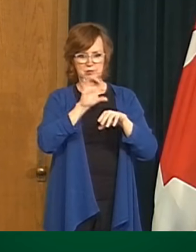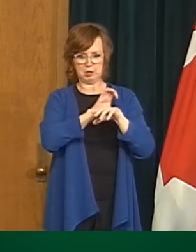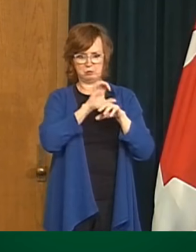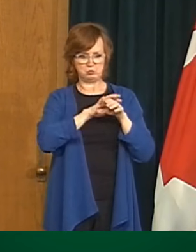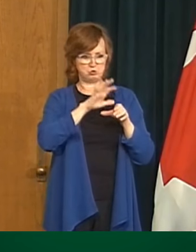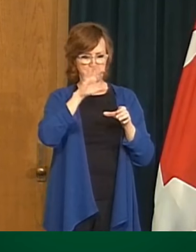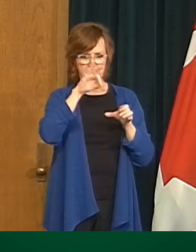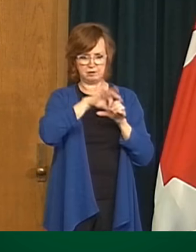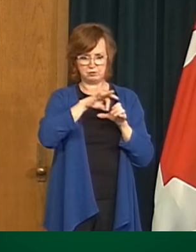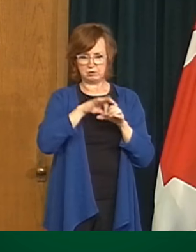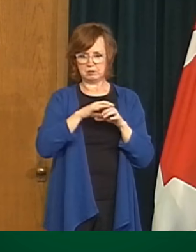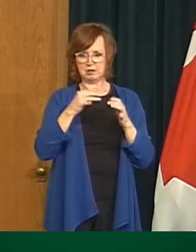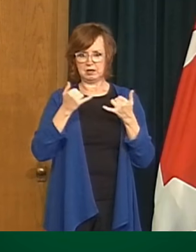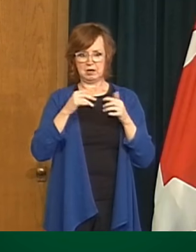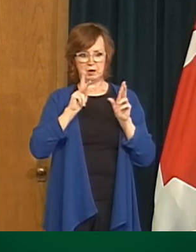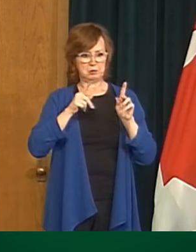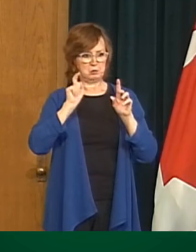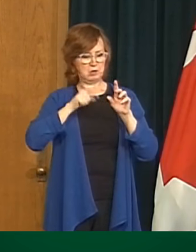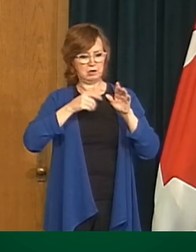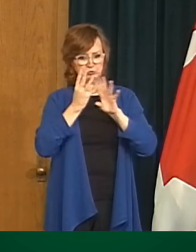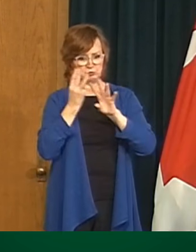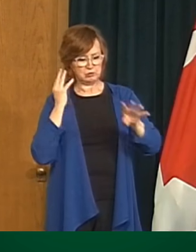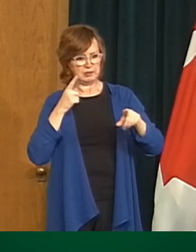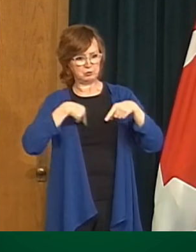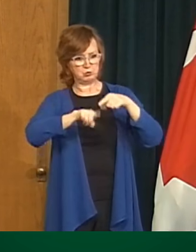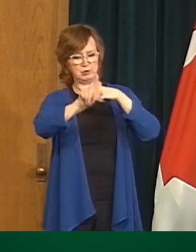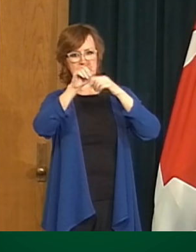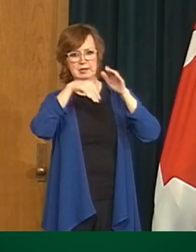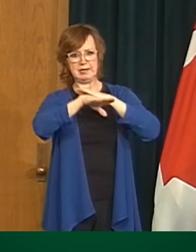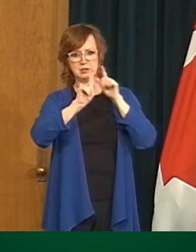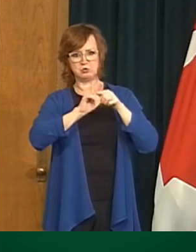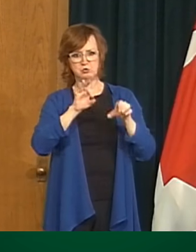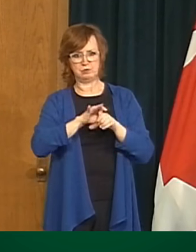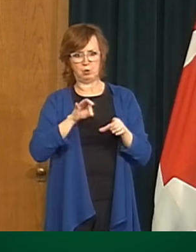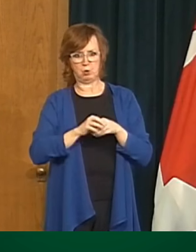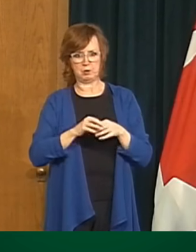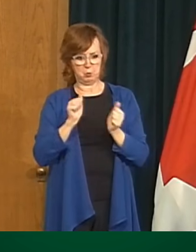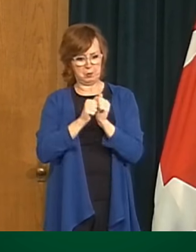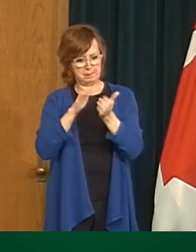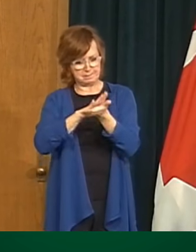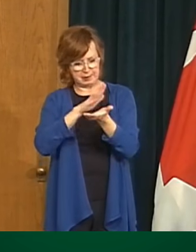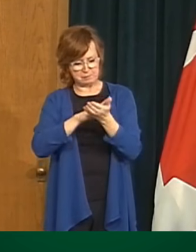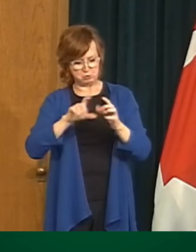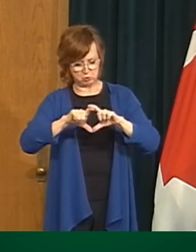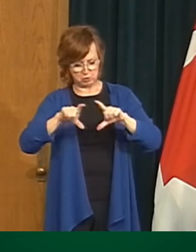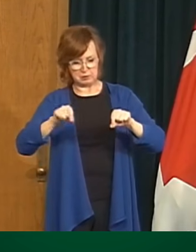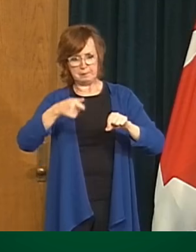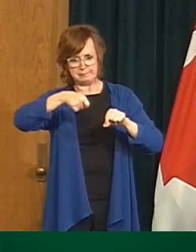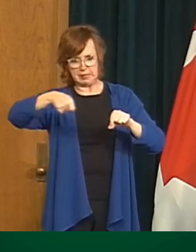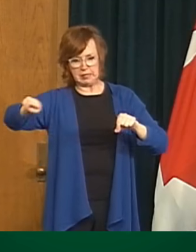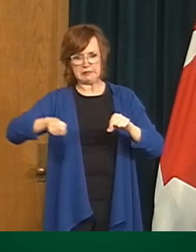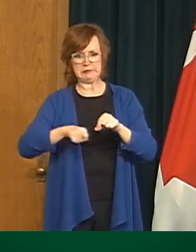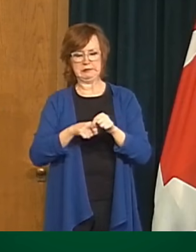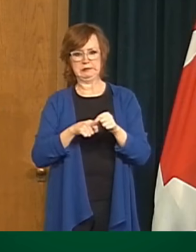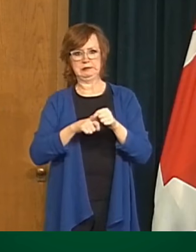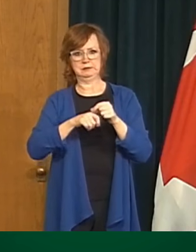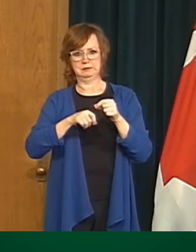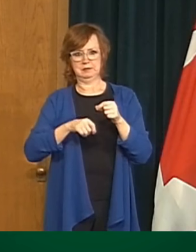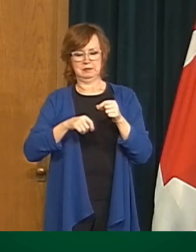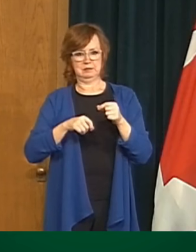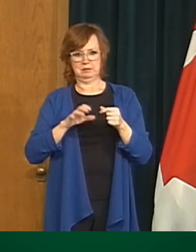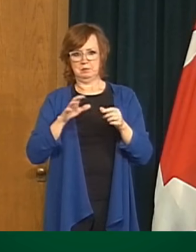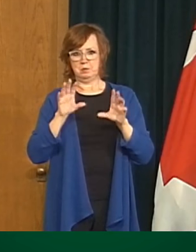COVID, more people touching ballots and so on. Well, I would, with respect to decisions that the Chief